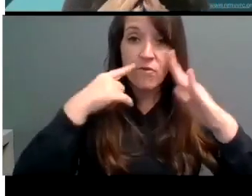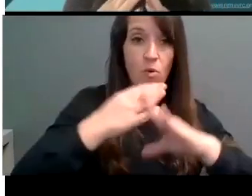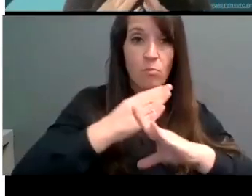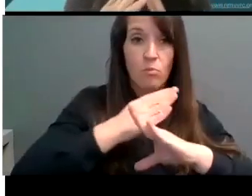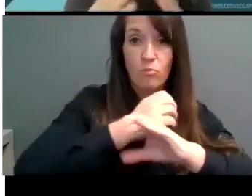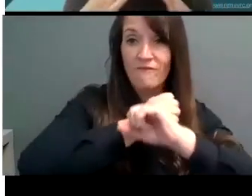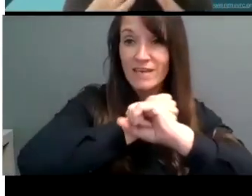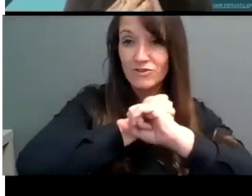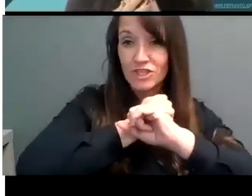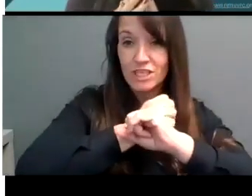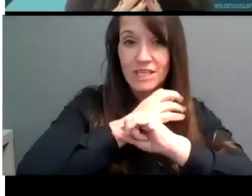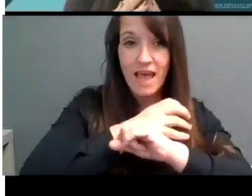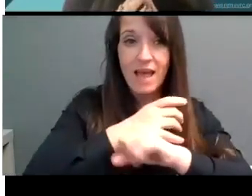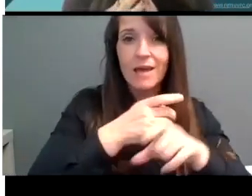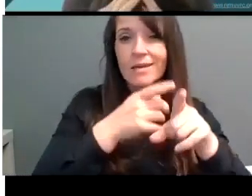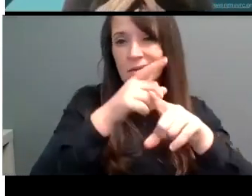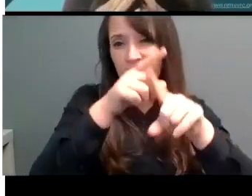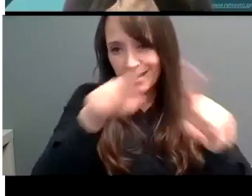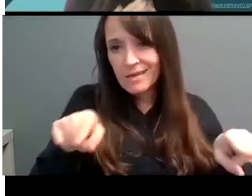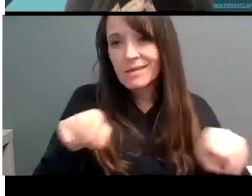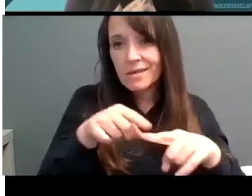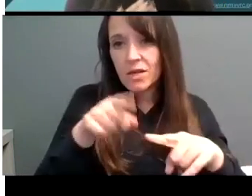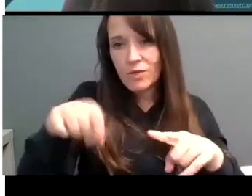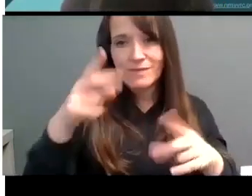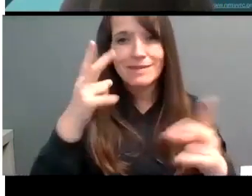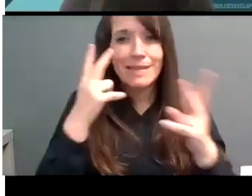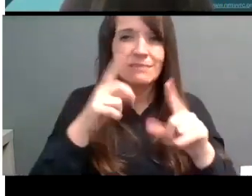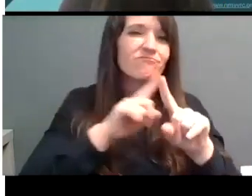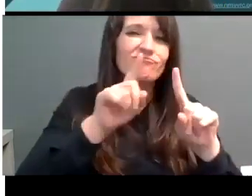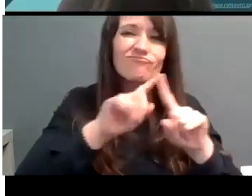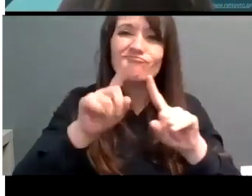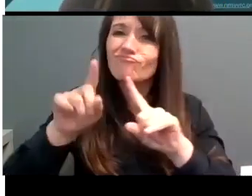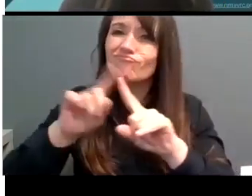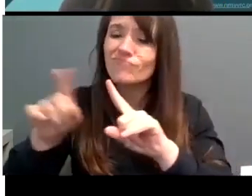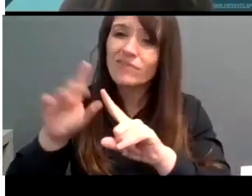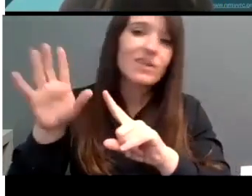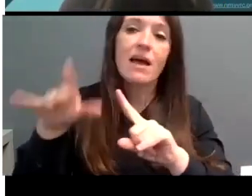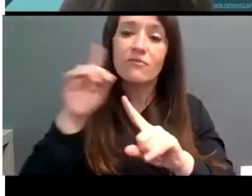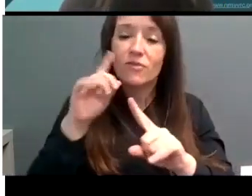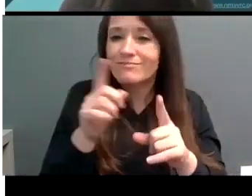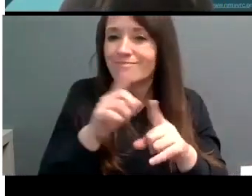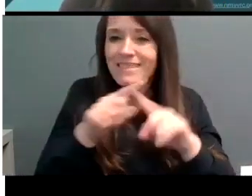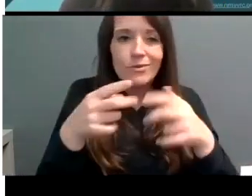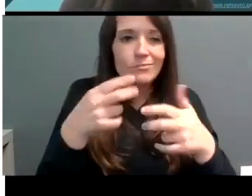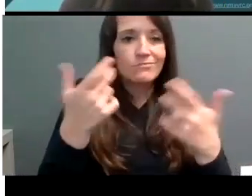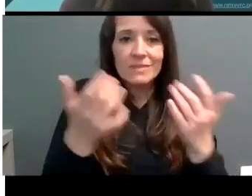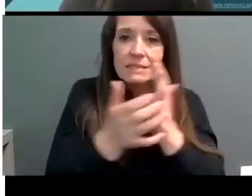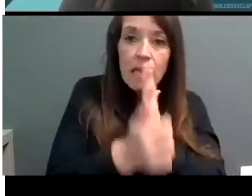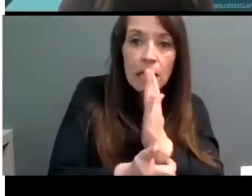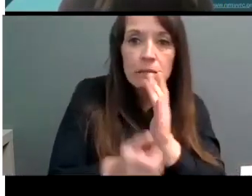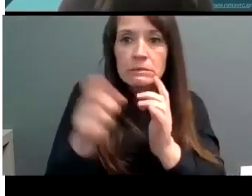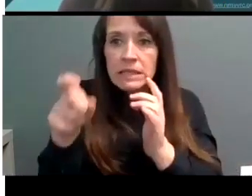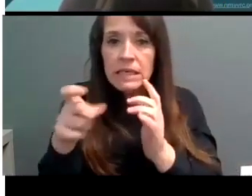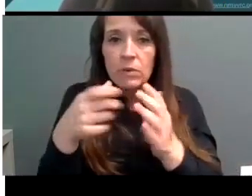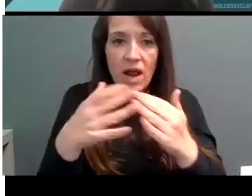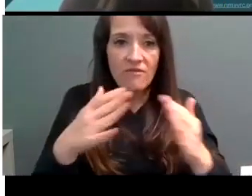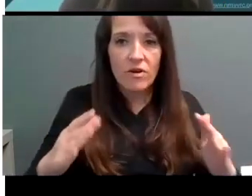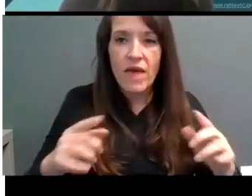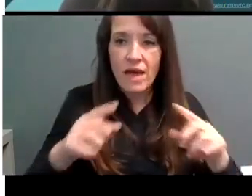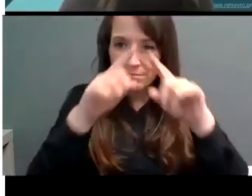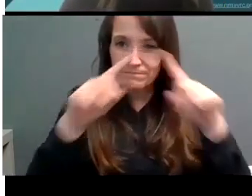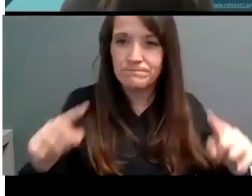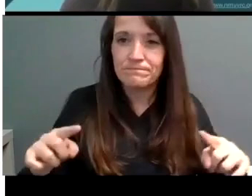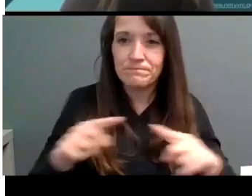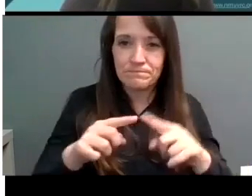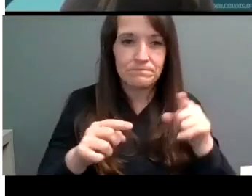probably seen this triangle when it comes to multiple different stages of needs or stages of skills that are needed. And we talk about